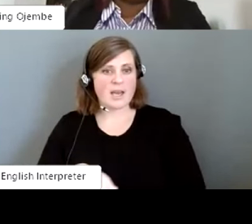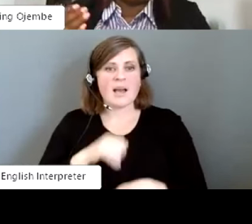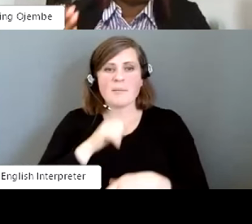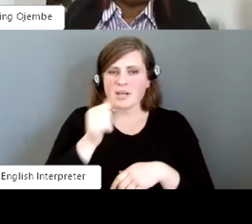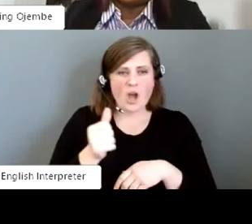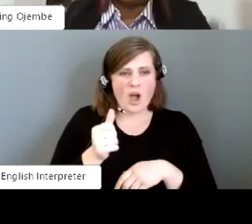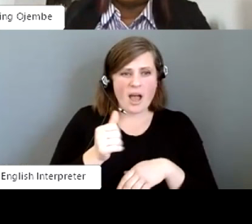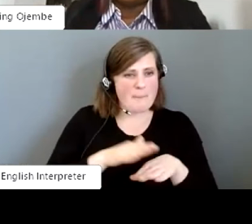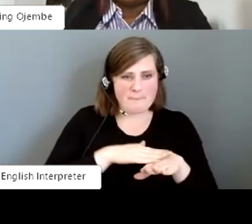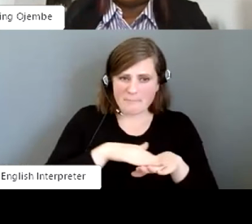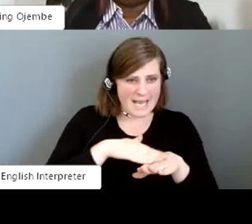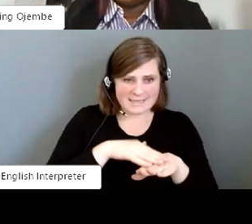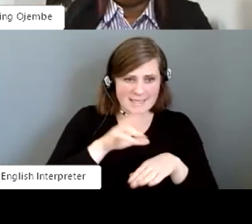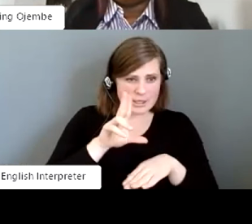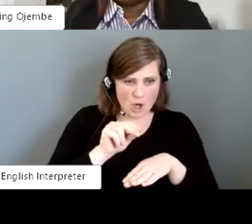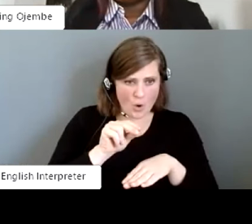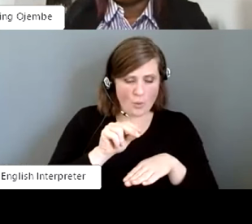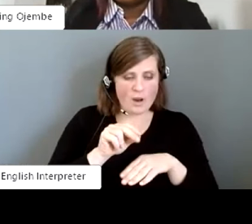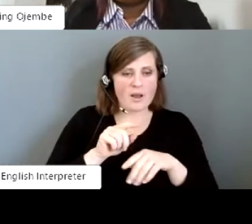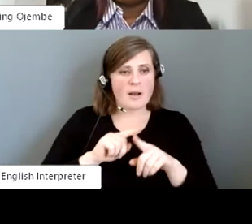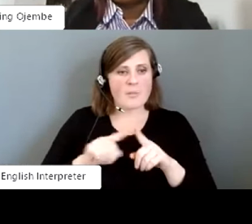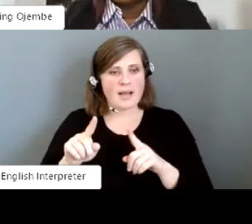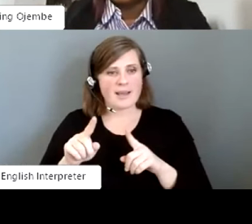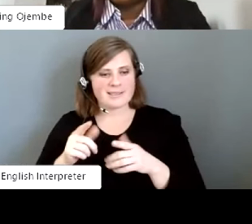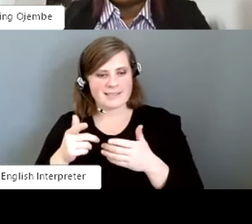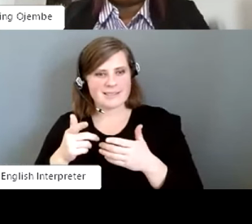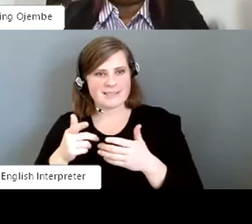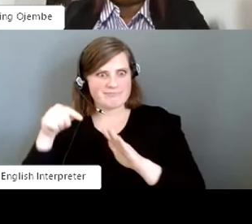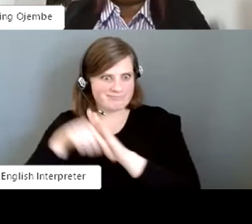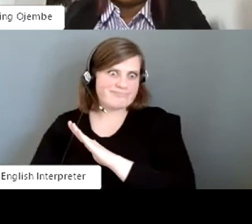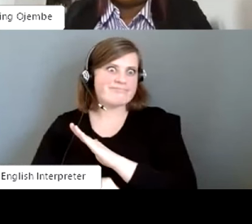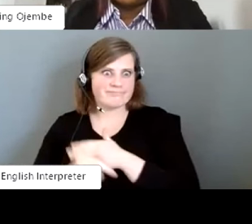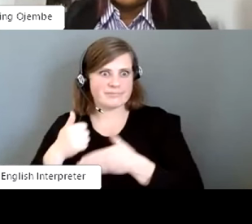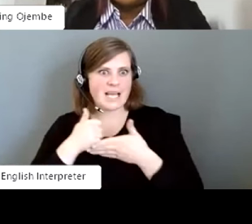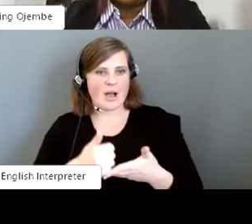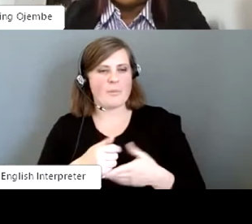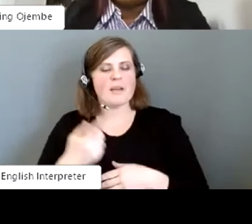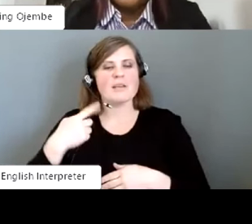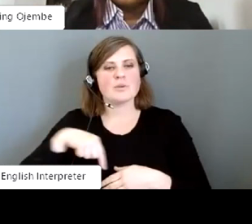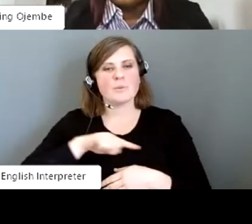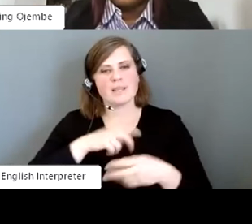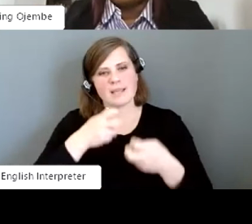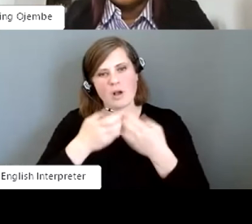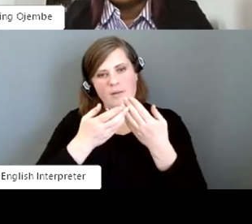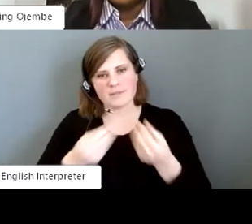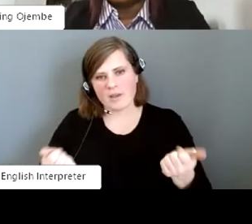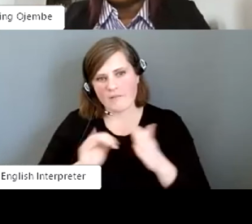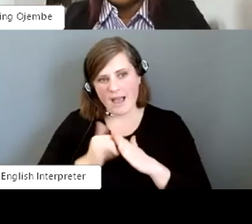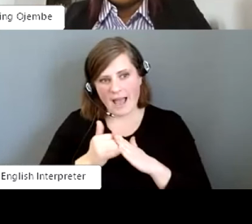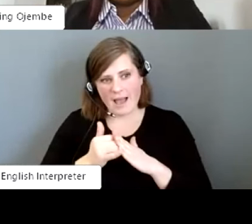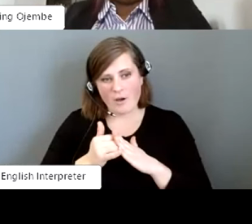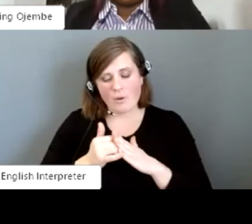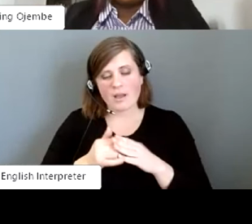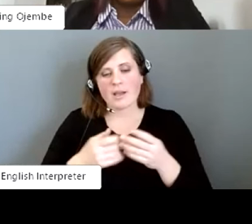but also on the macro level. So we believe that part of the solutions to addressing elder abuse among Black